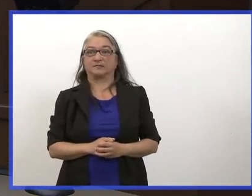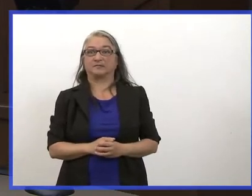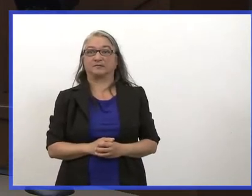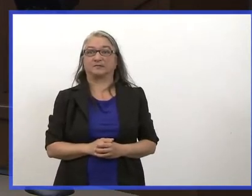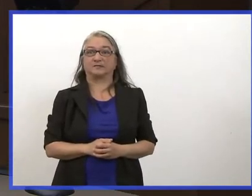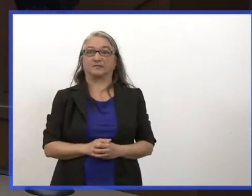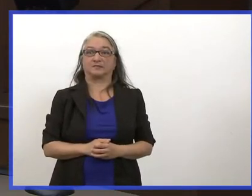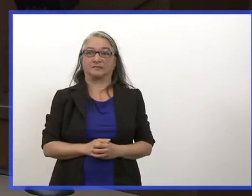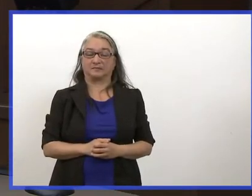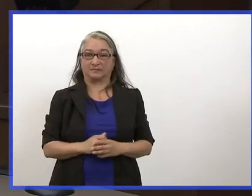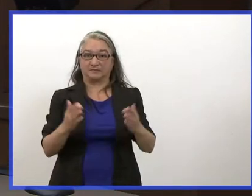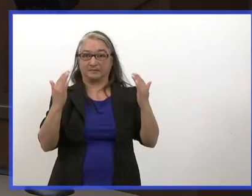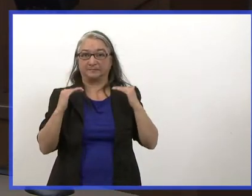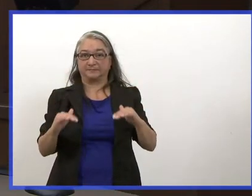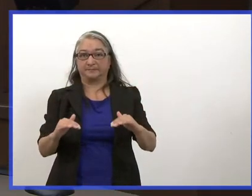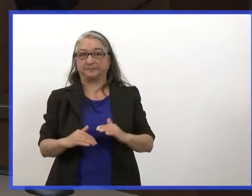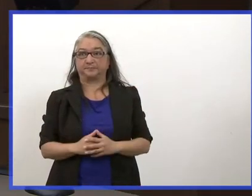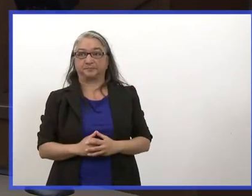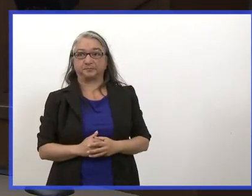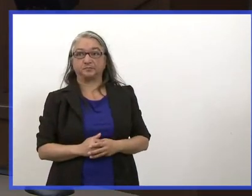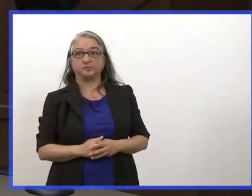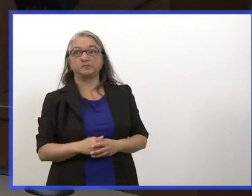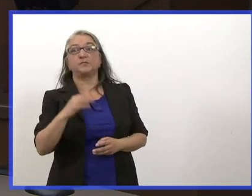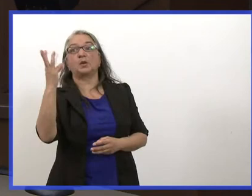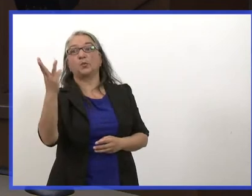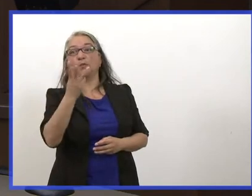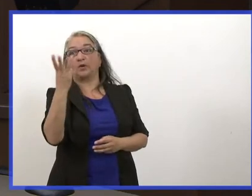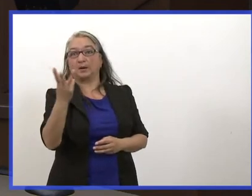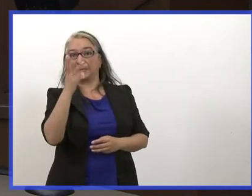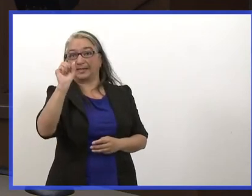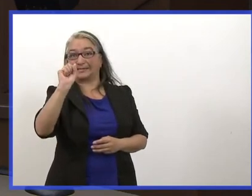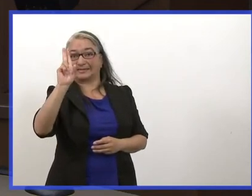From the Winnipeg Sun, Scott.